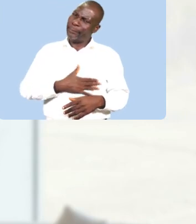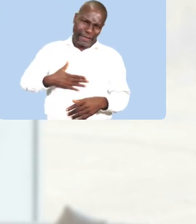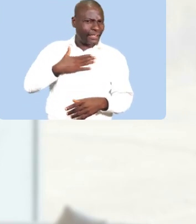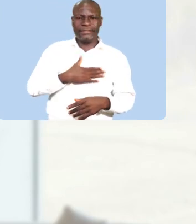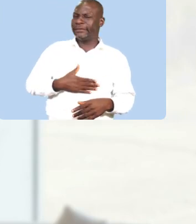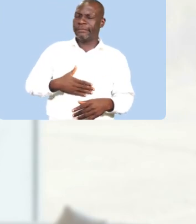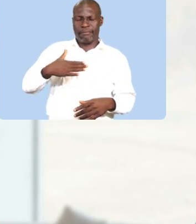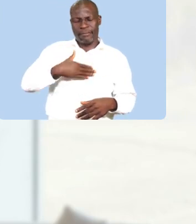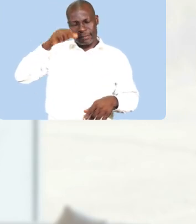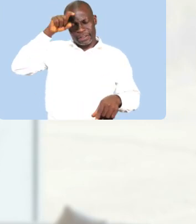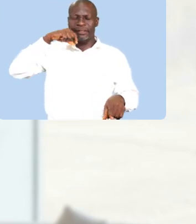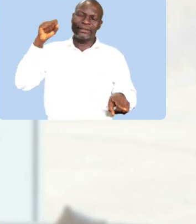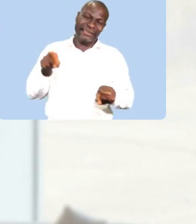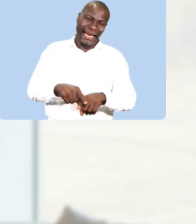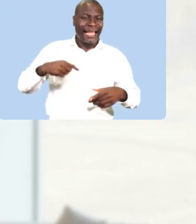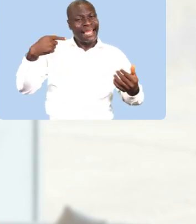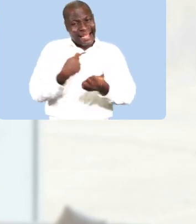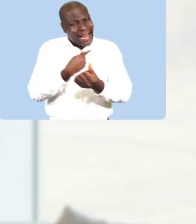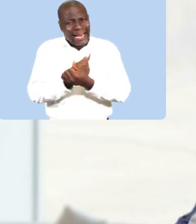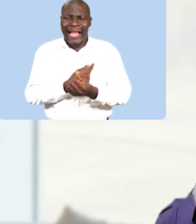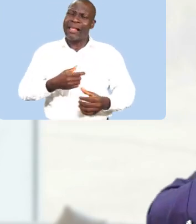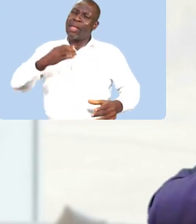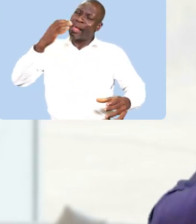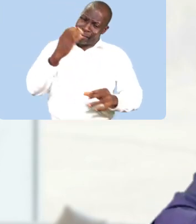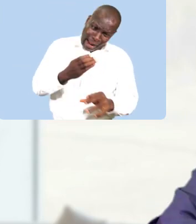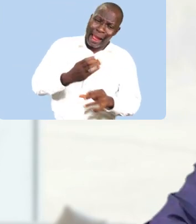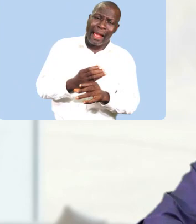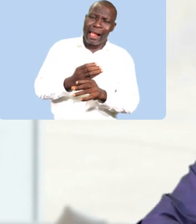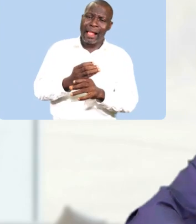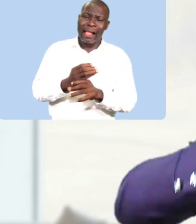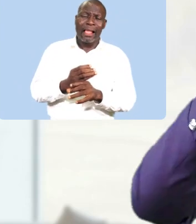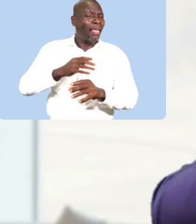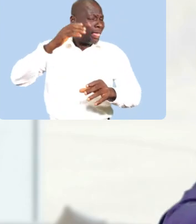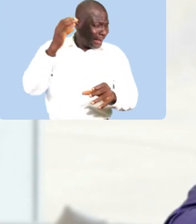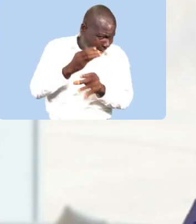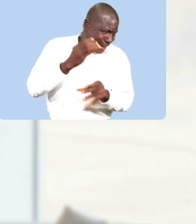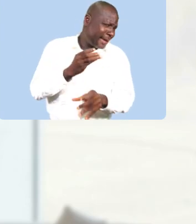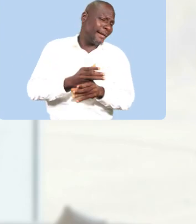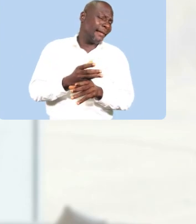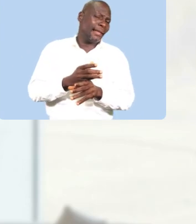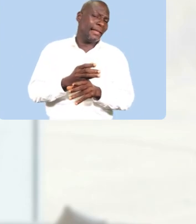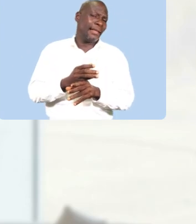chairman Eti Ghana has yanhwe ya baabia ye ne nam no enya ne kwan no no